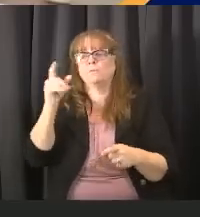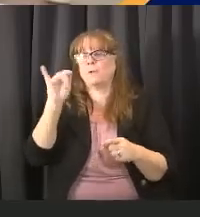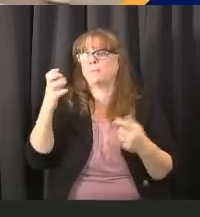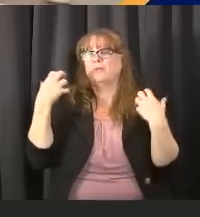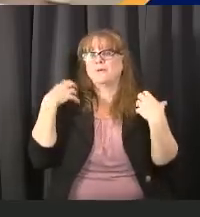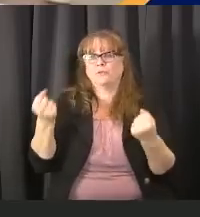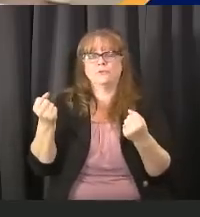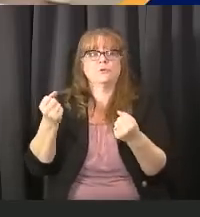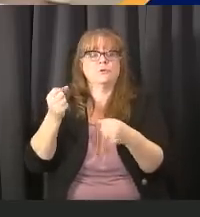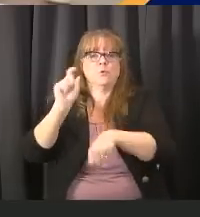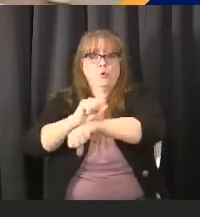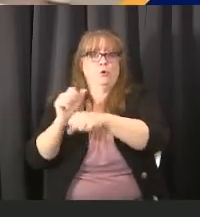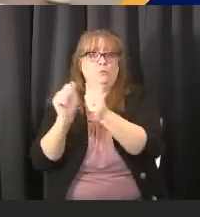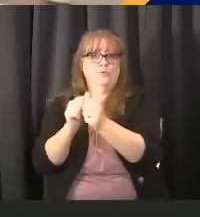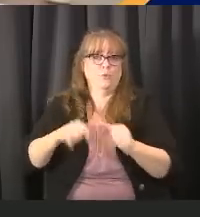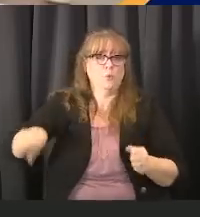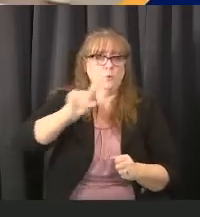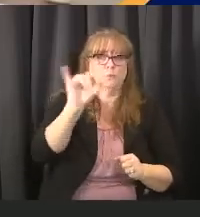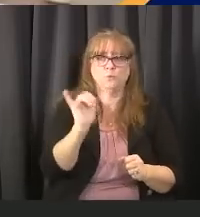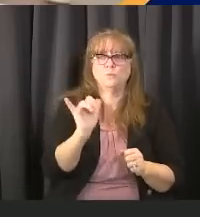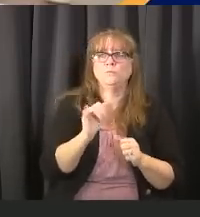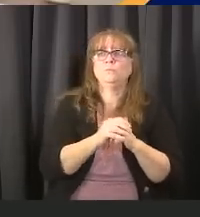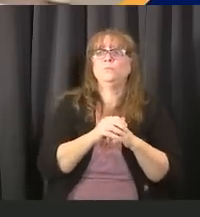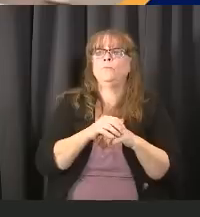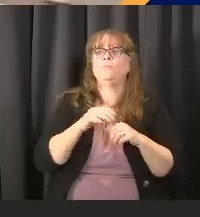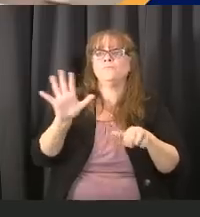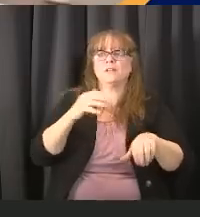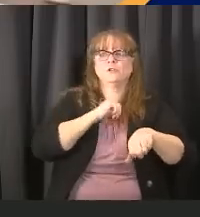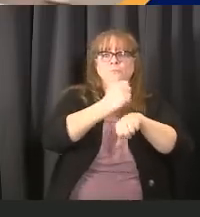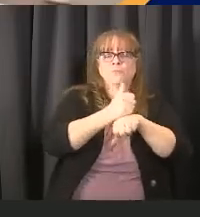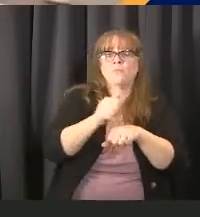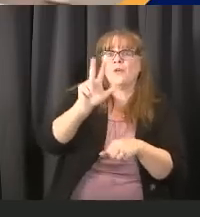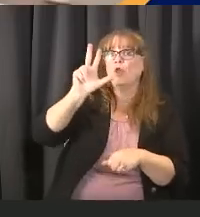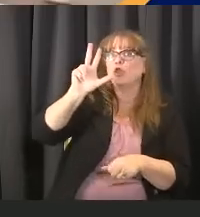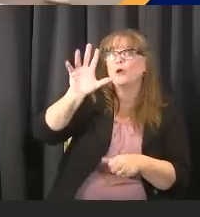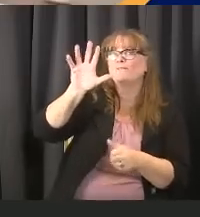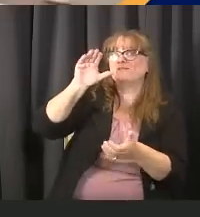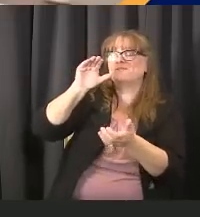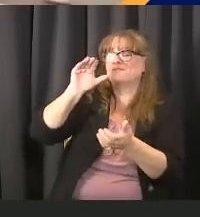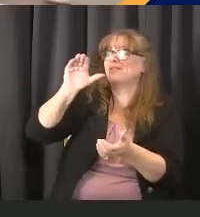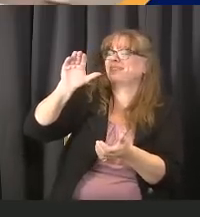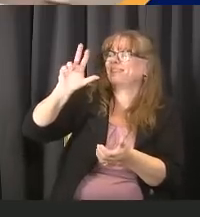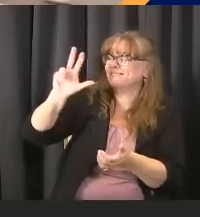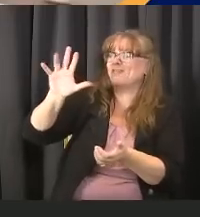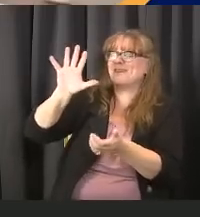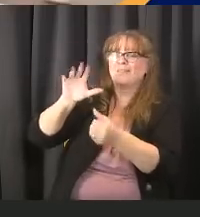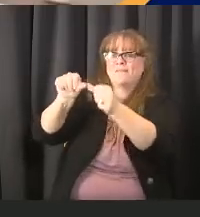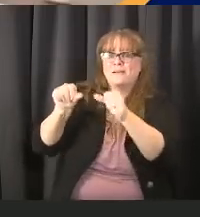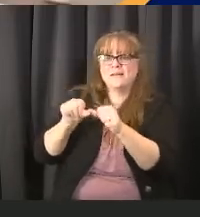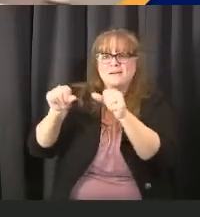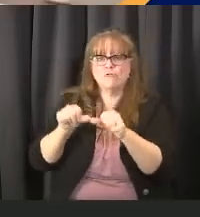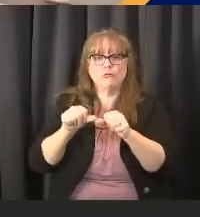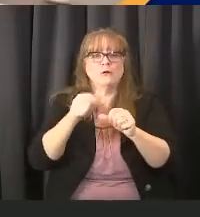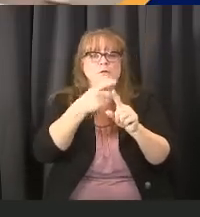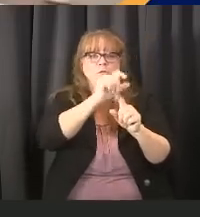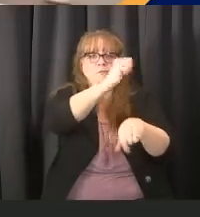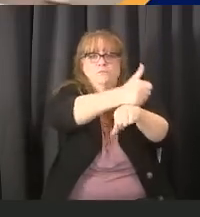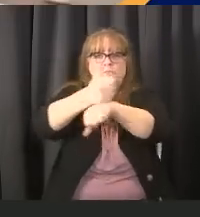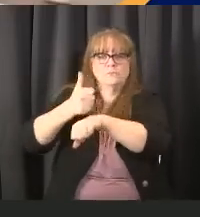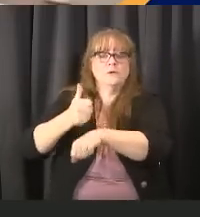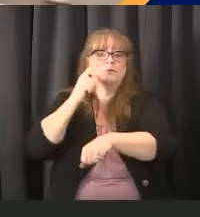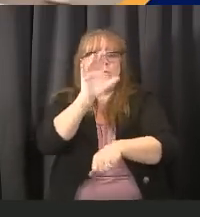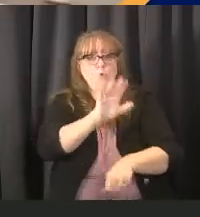clinics across the state of Colorado in our community-based clinics and in our hospitals, so you don't have to line